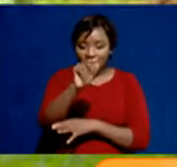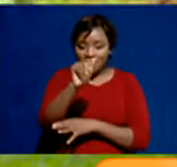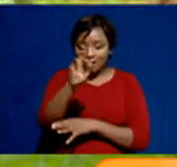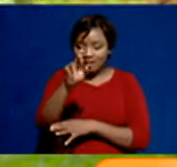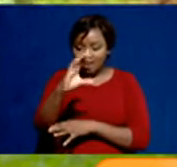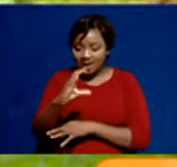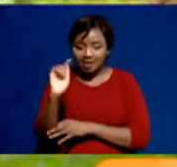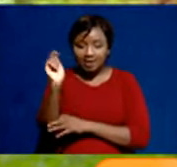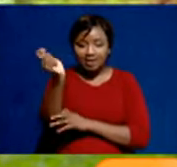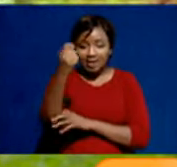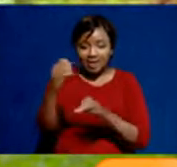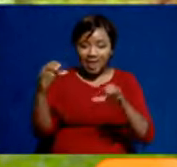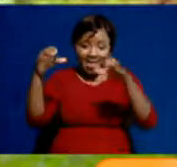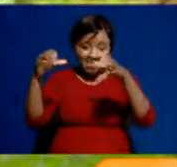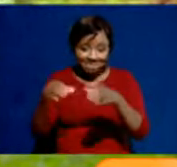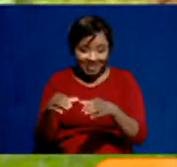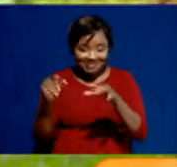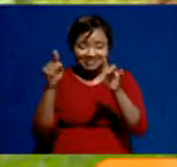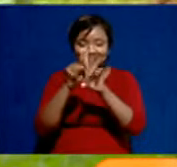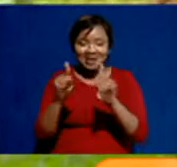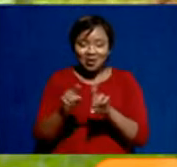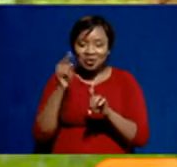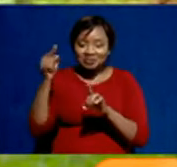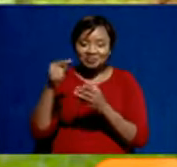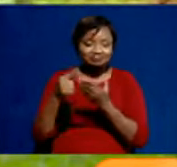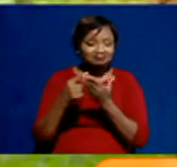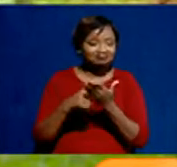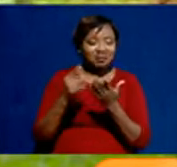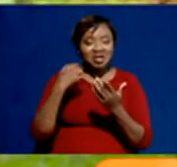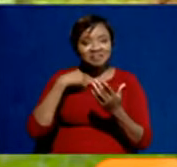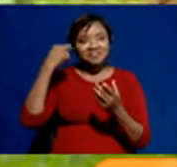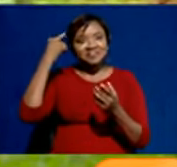Party. And of course, speaking about what she thinks